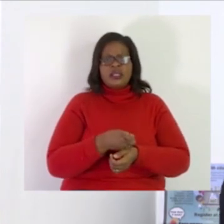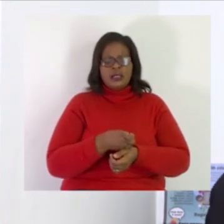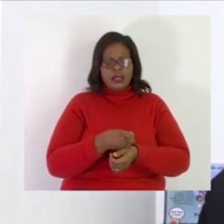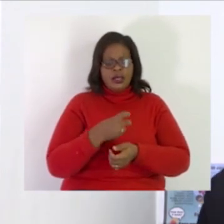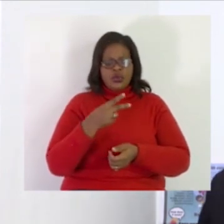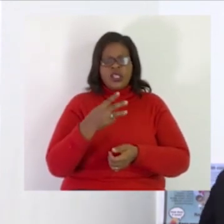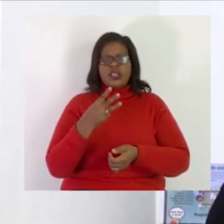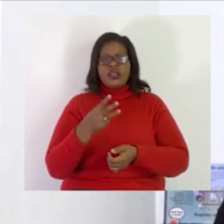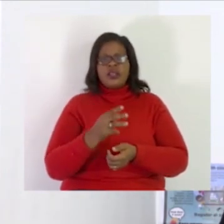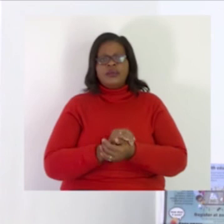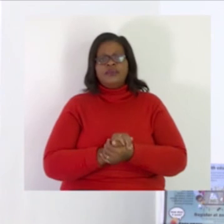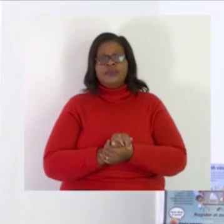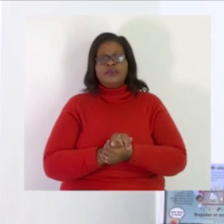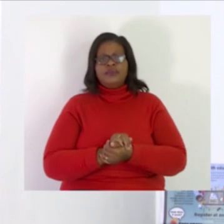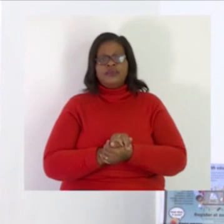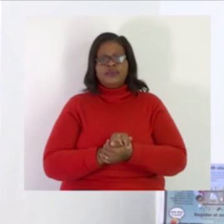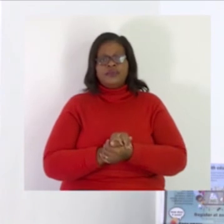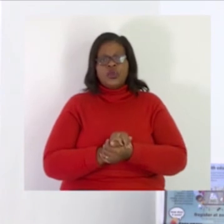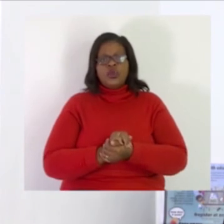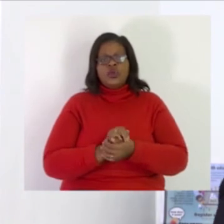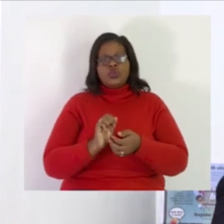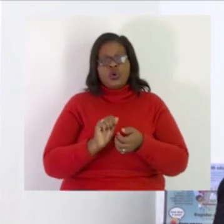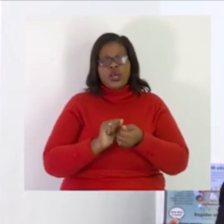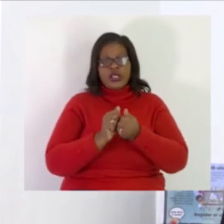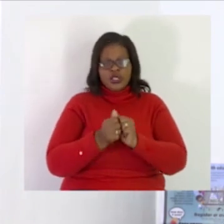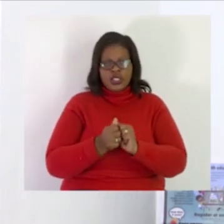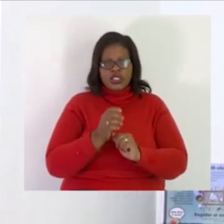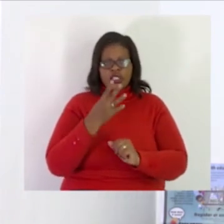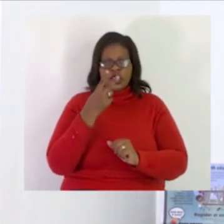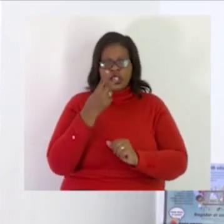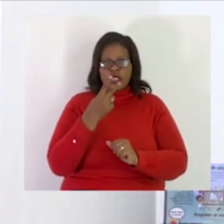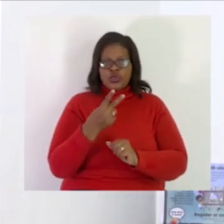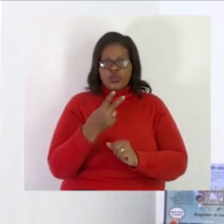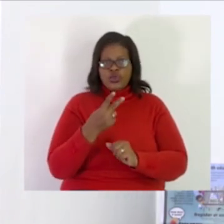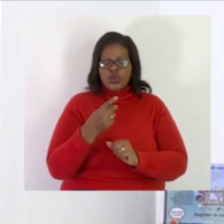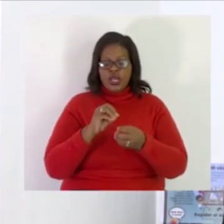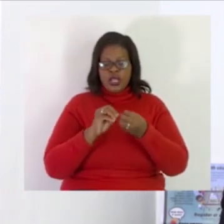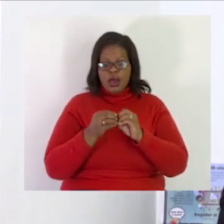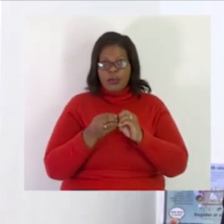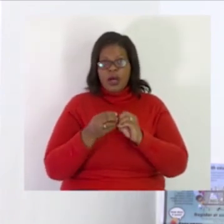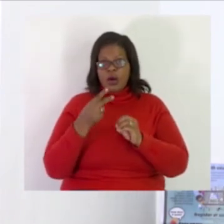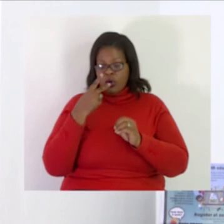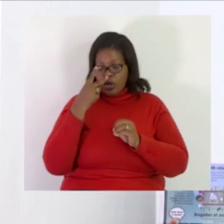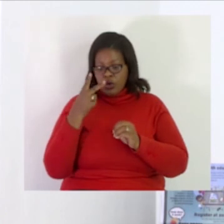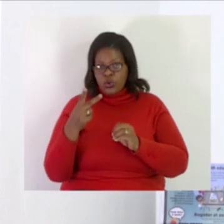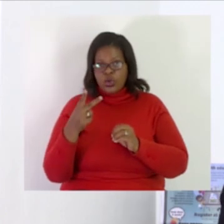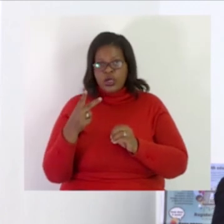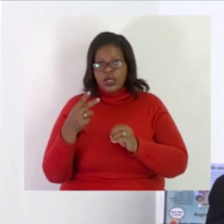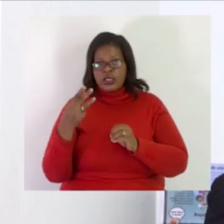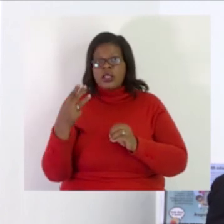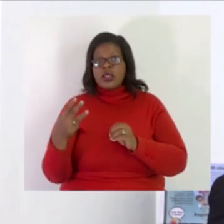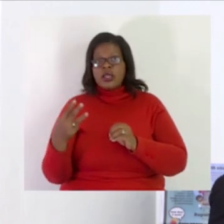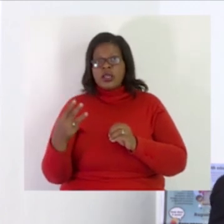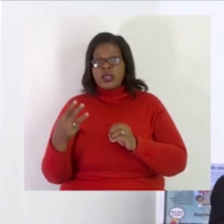46,023. We are rounding off 2. The number we need to look at is 3. We ask ourselves a